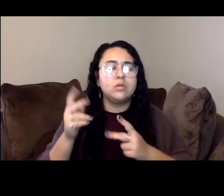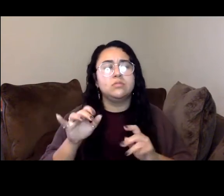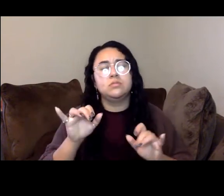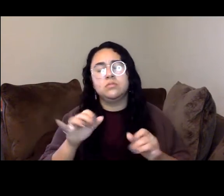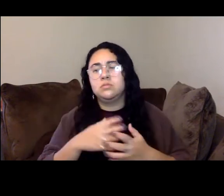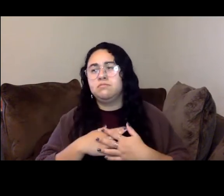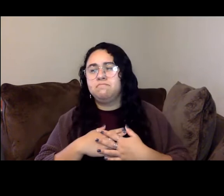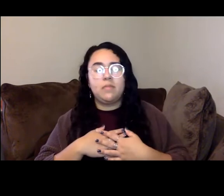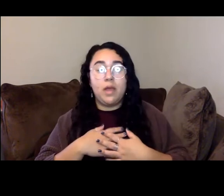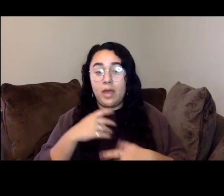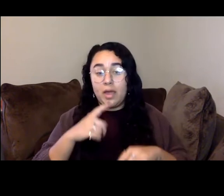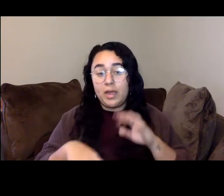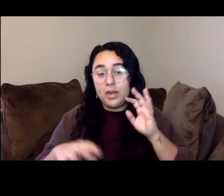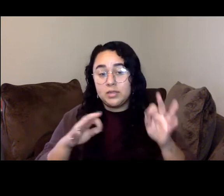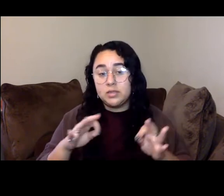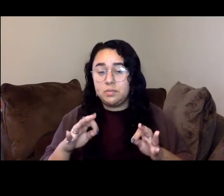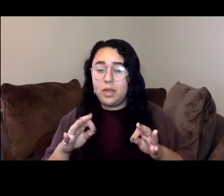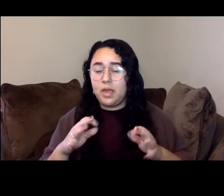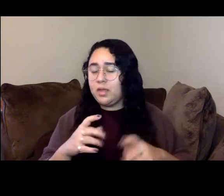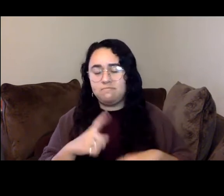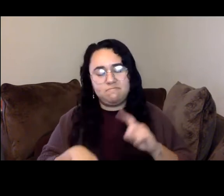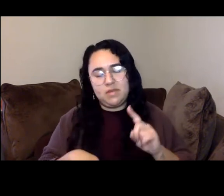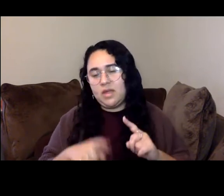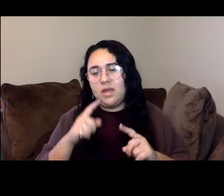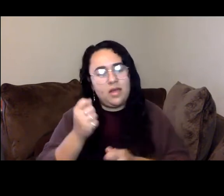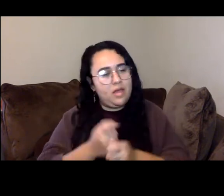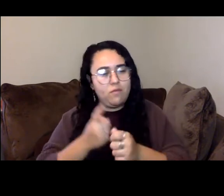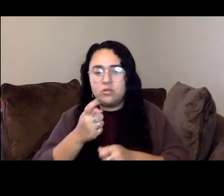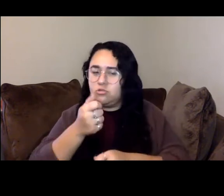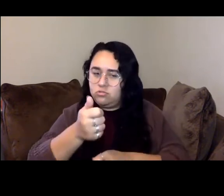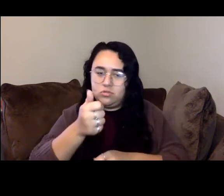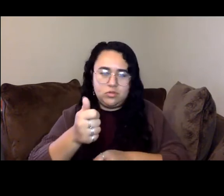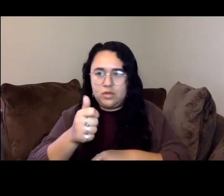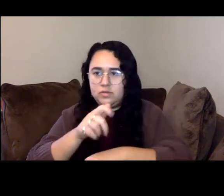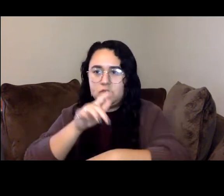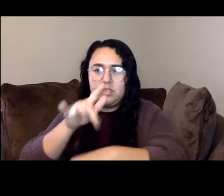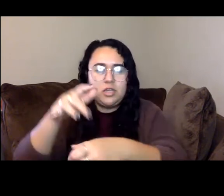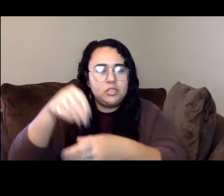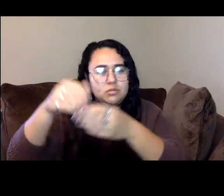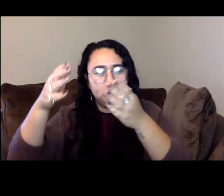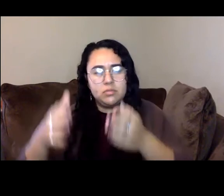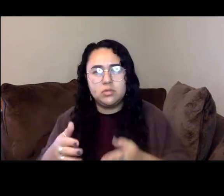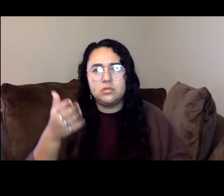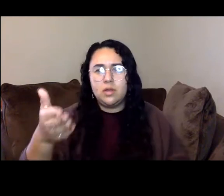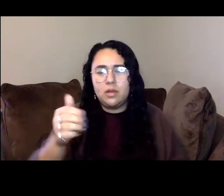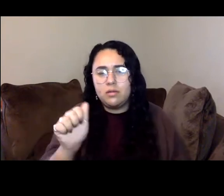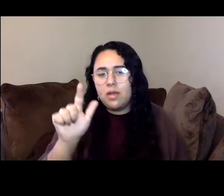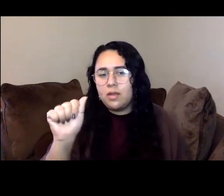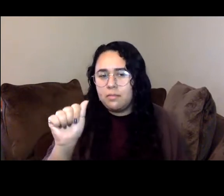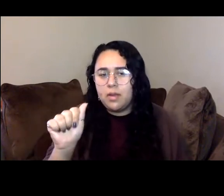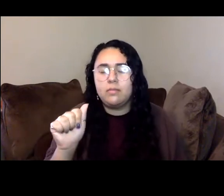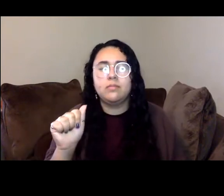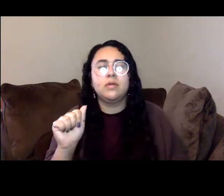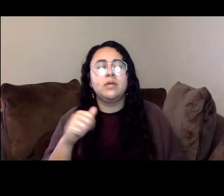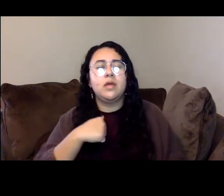can't express that. I think it's really something that everyone should do at some point in person. And then for me, walking the streets